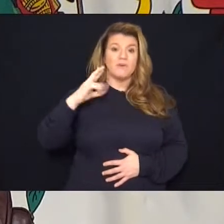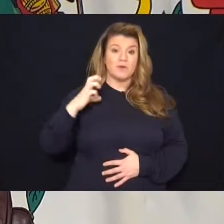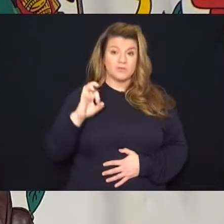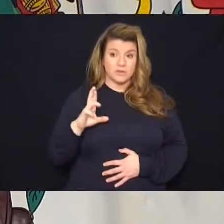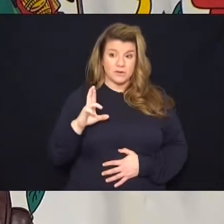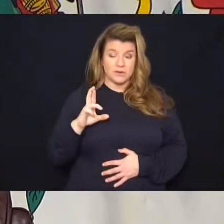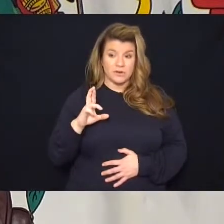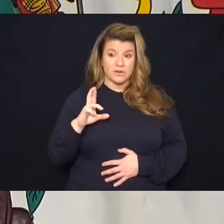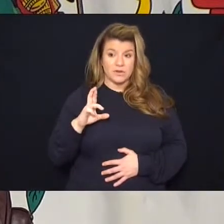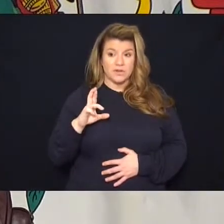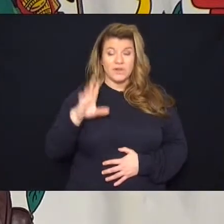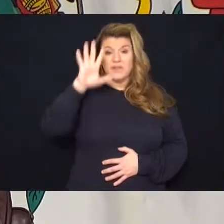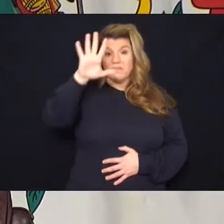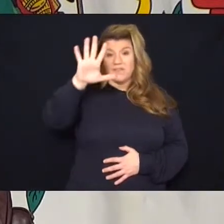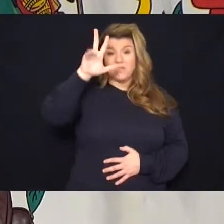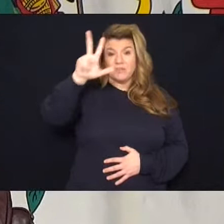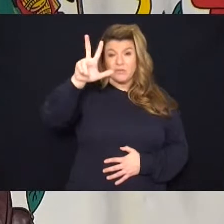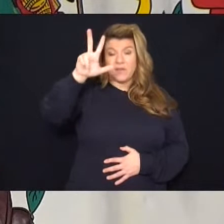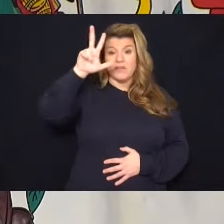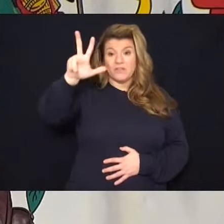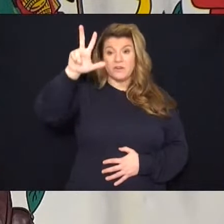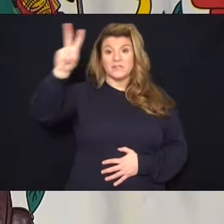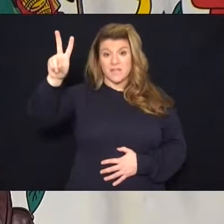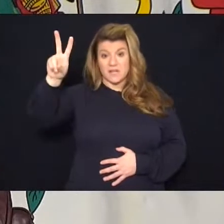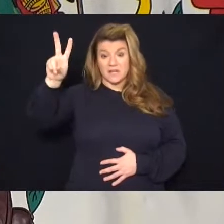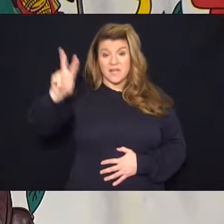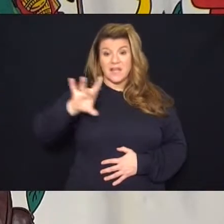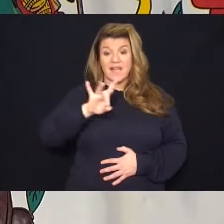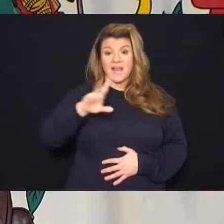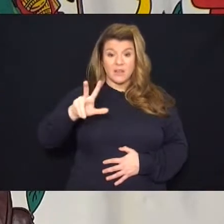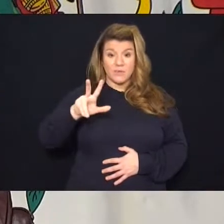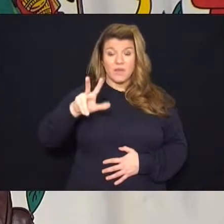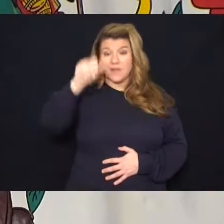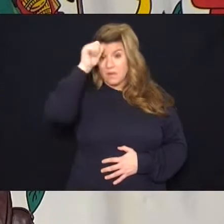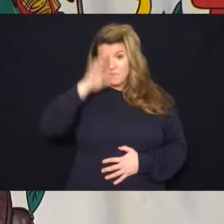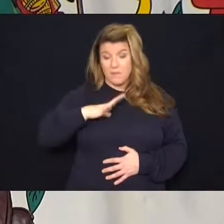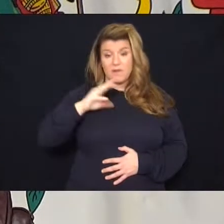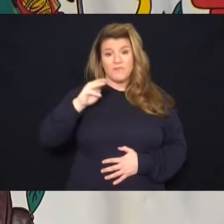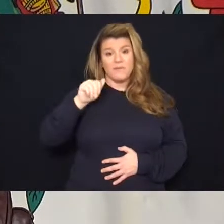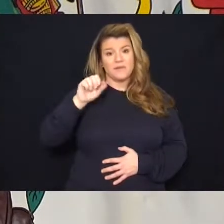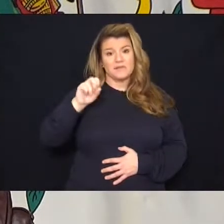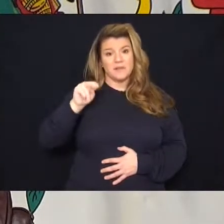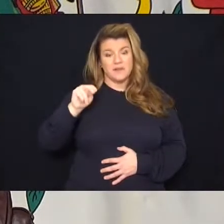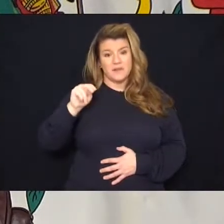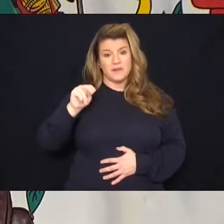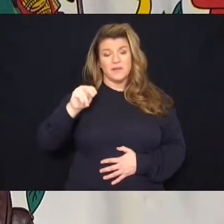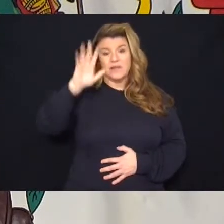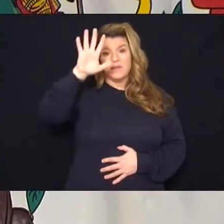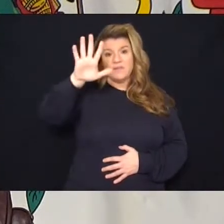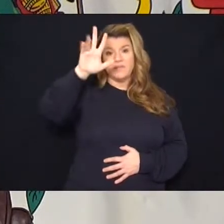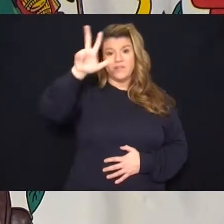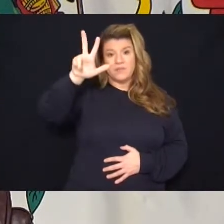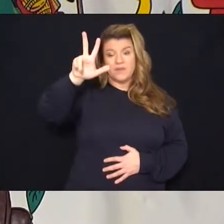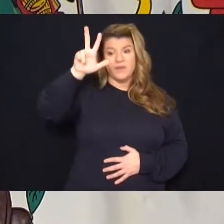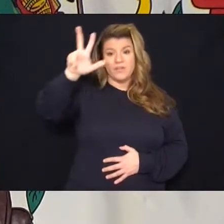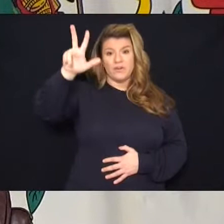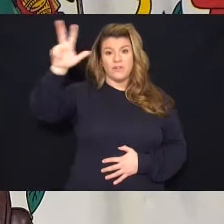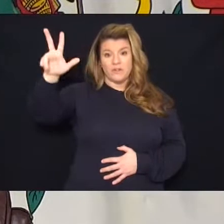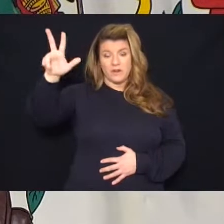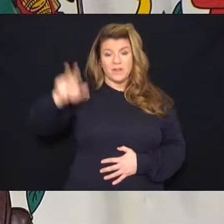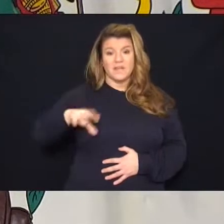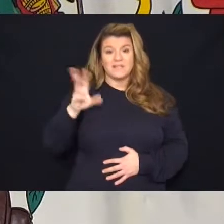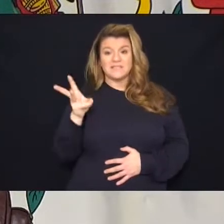County. The 5,332nd death, an 83-year-old male from Mason County. The 5,333rd